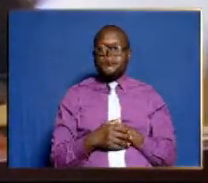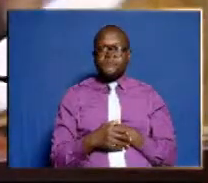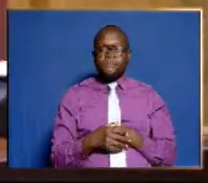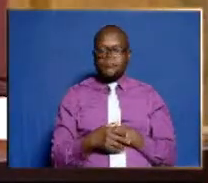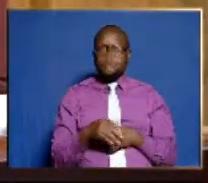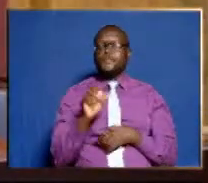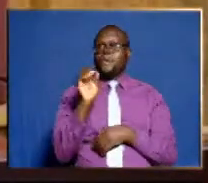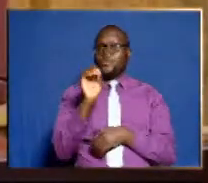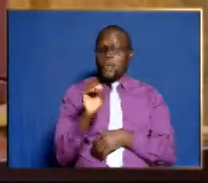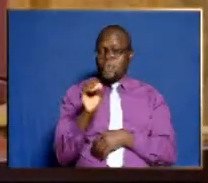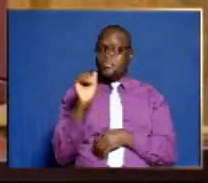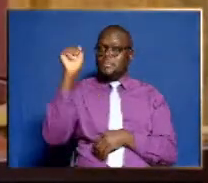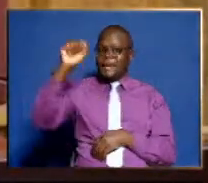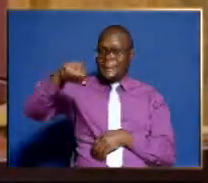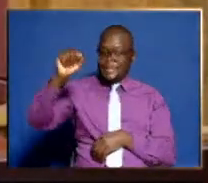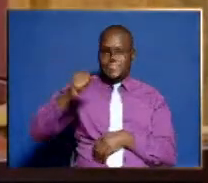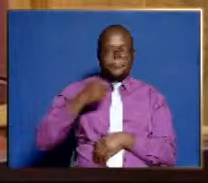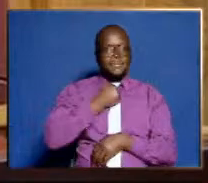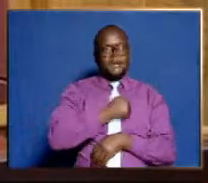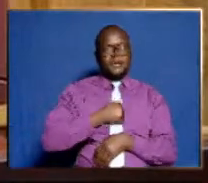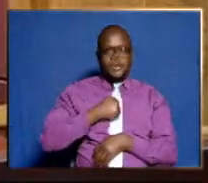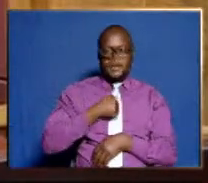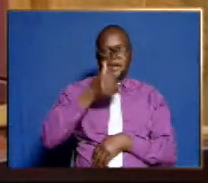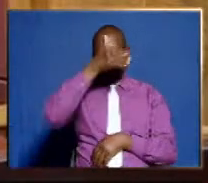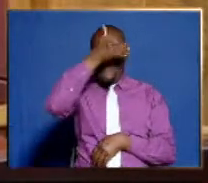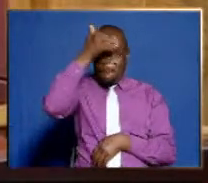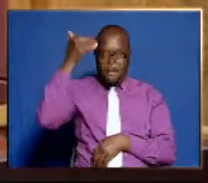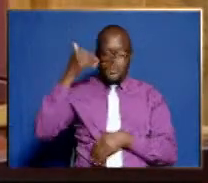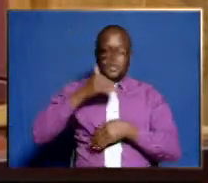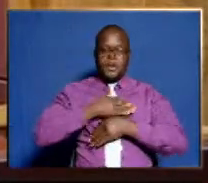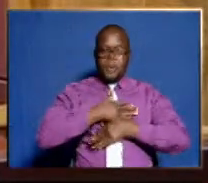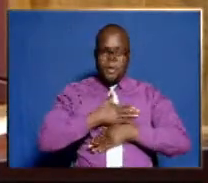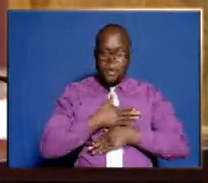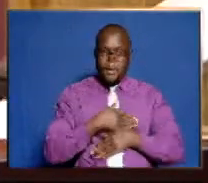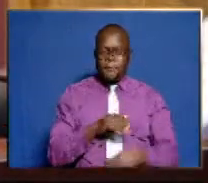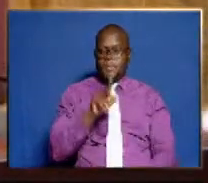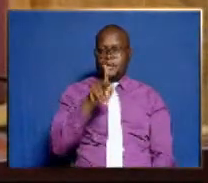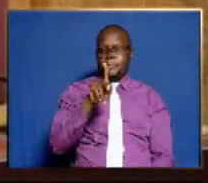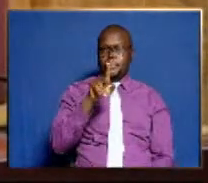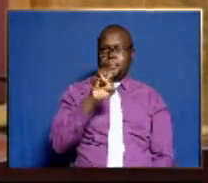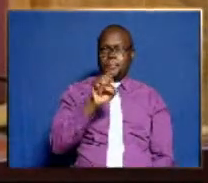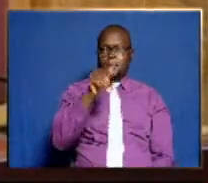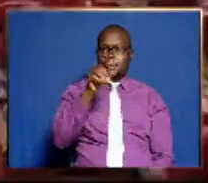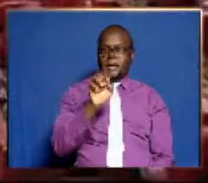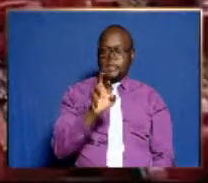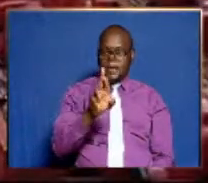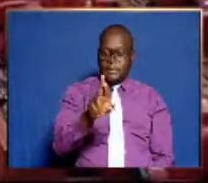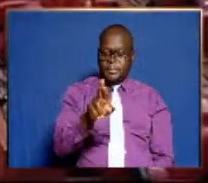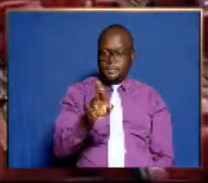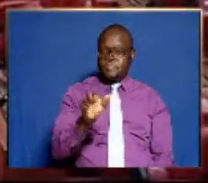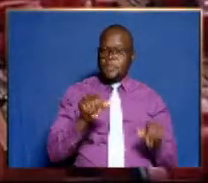Oh, yes. I almost forgot the Honorable Keter. Proceed, Honorable Keter, sorry.